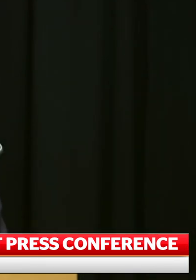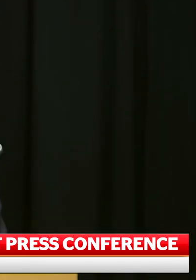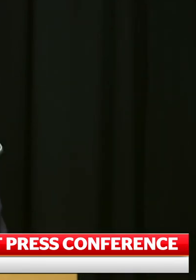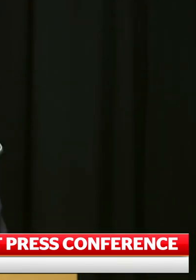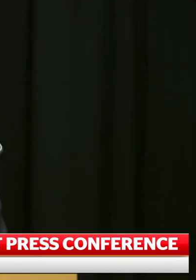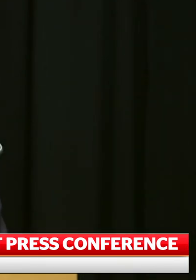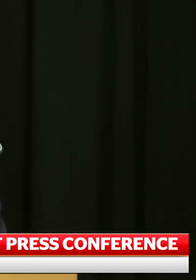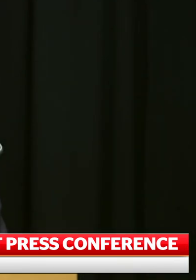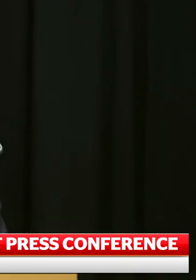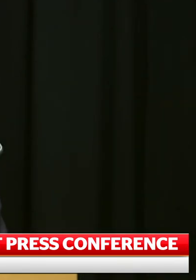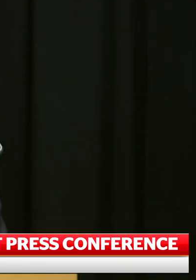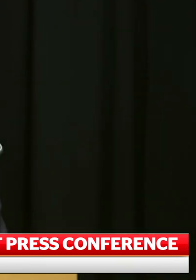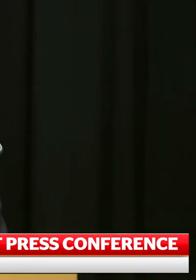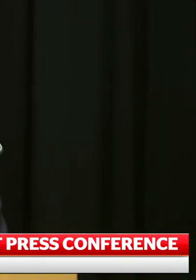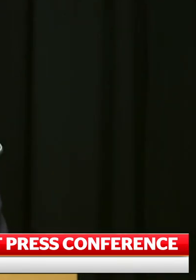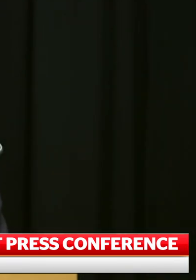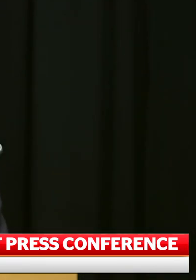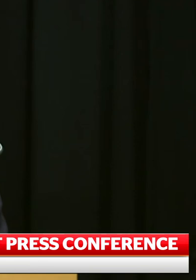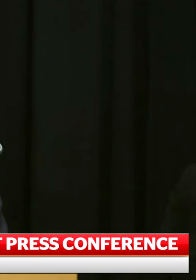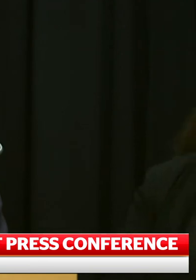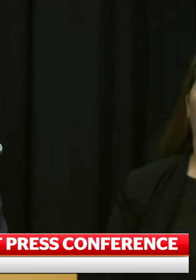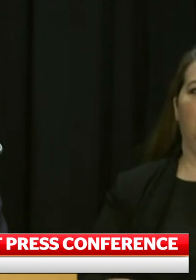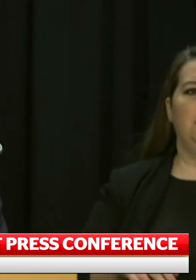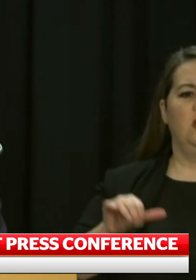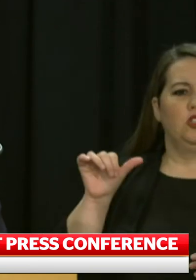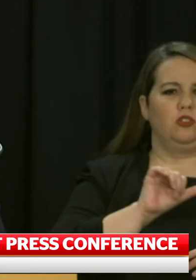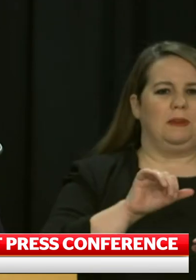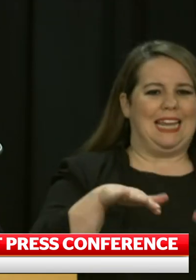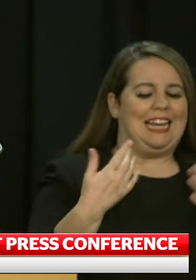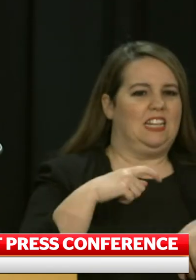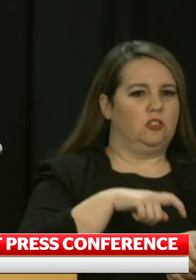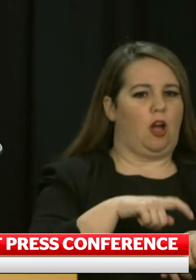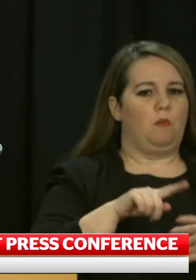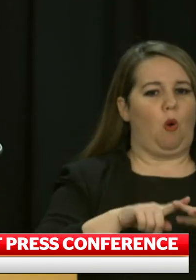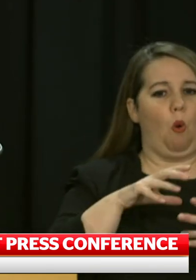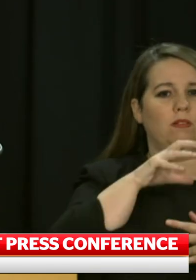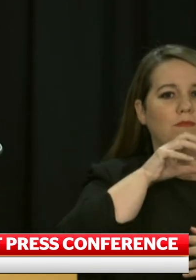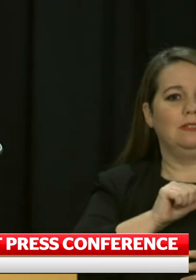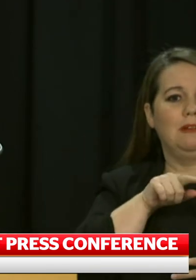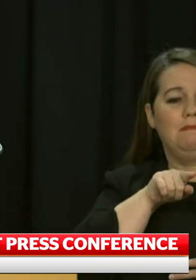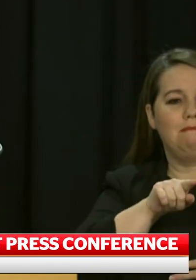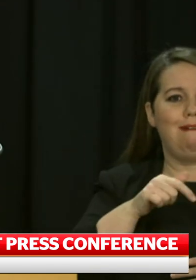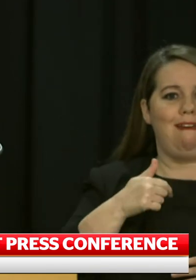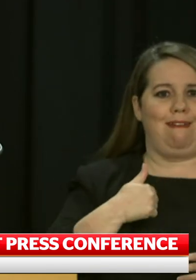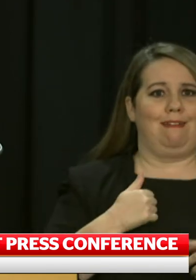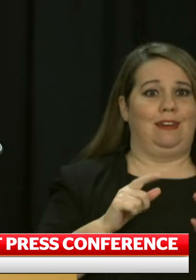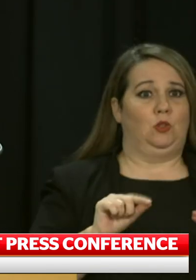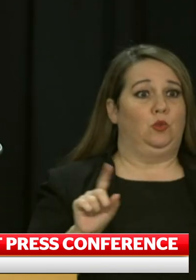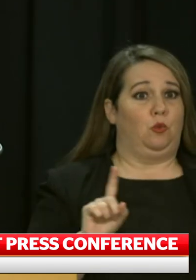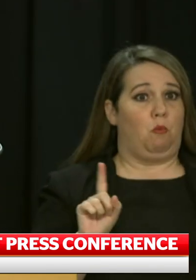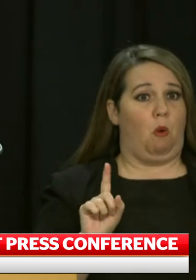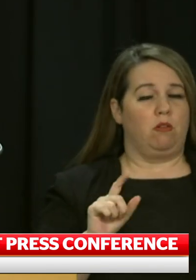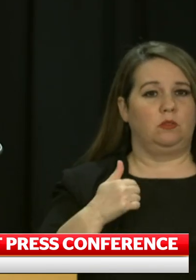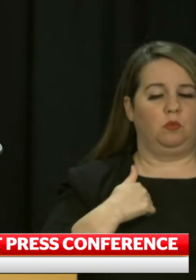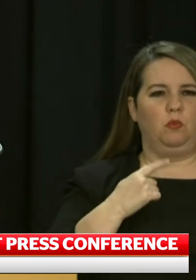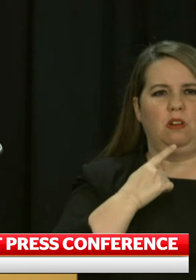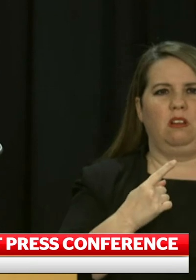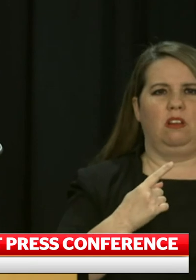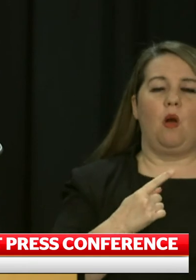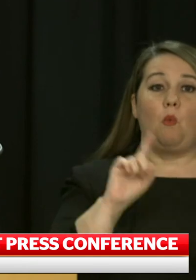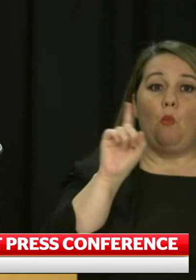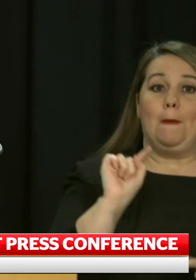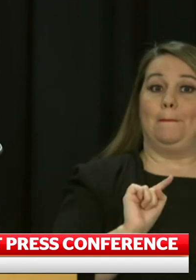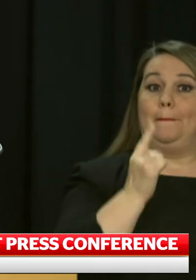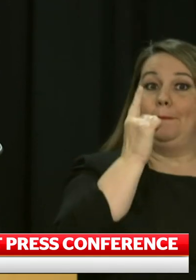taking a minister to the Solicitor General? Is that at all good enough? Well, there will be occasions where the Ombudsman will question, you know, judgments that